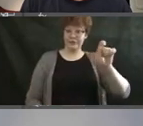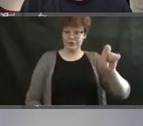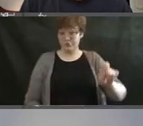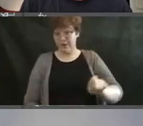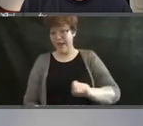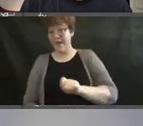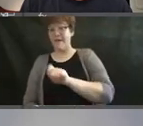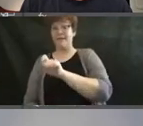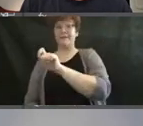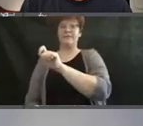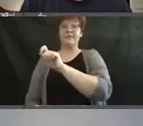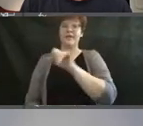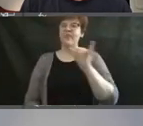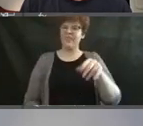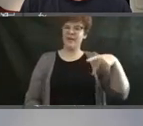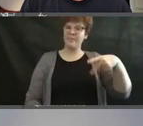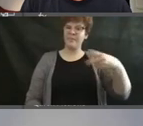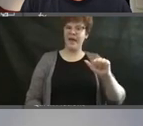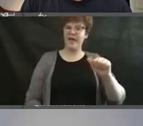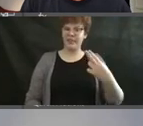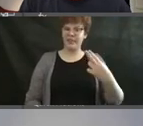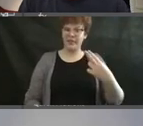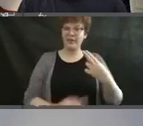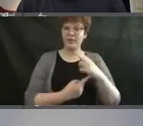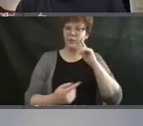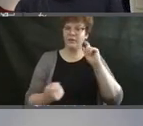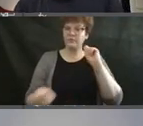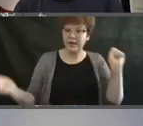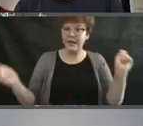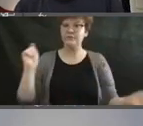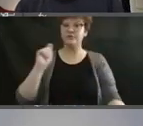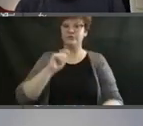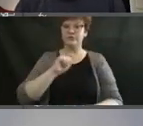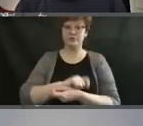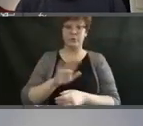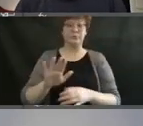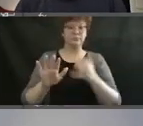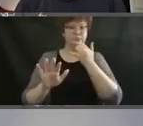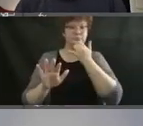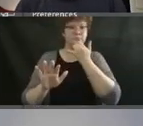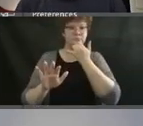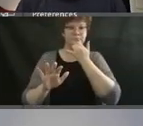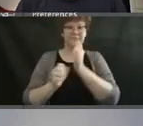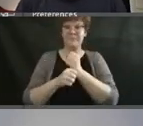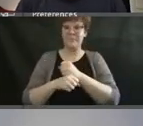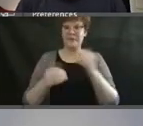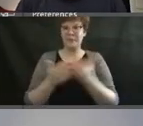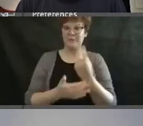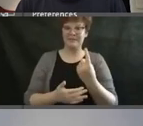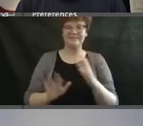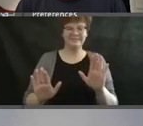path wherever I clicked. So if I click here, whoops, that's just created a brand new one. So you have to remember to select the